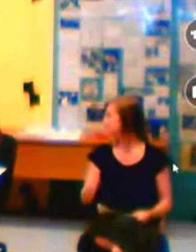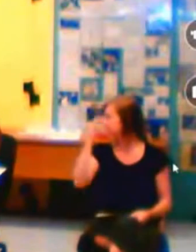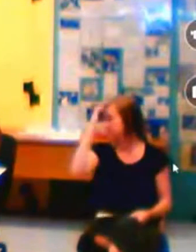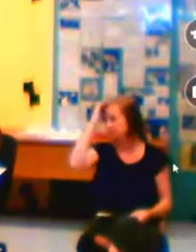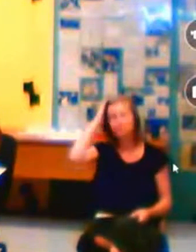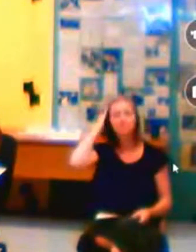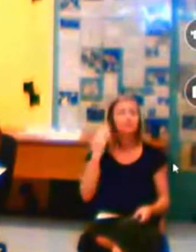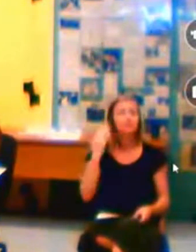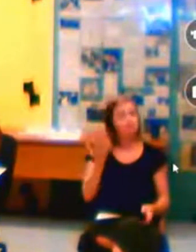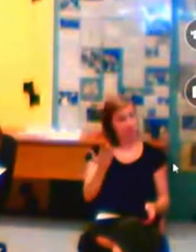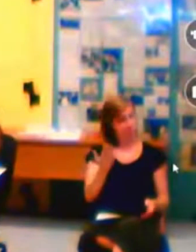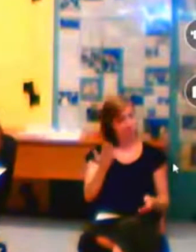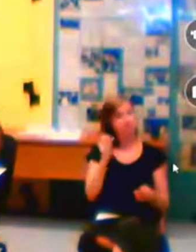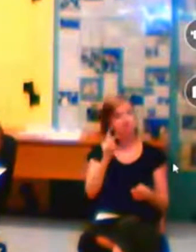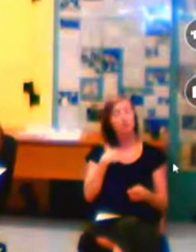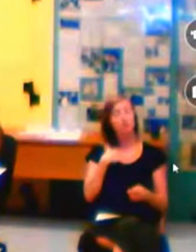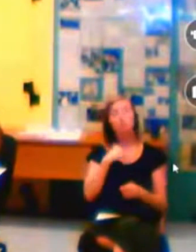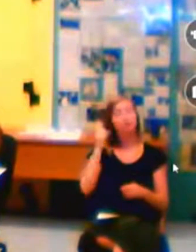unaccountable.